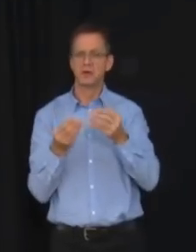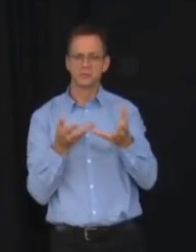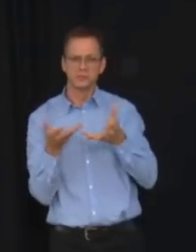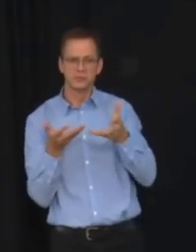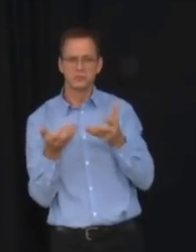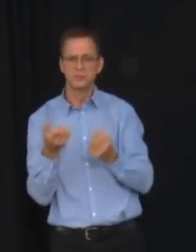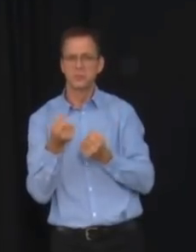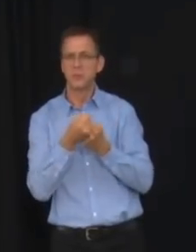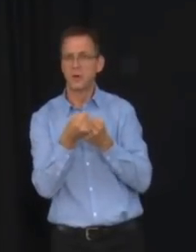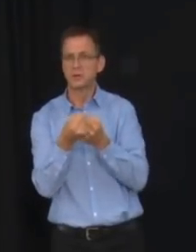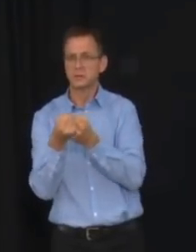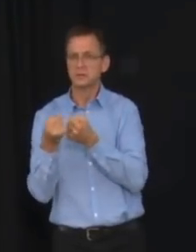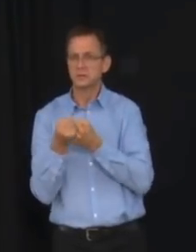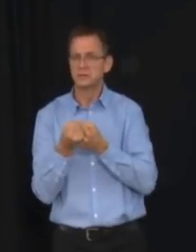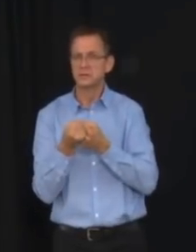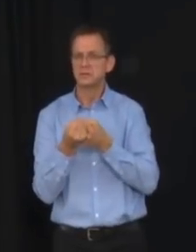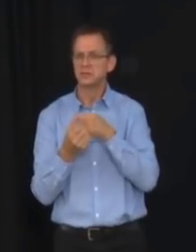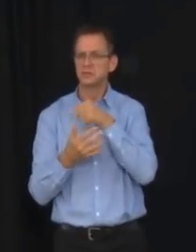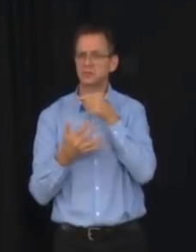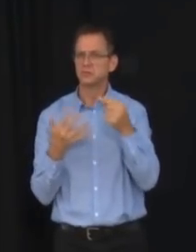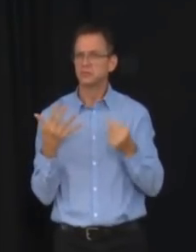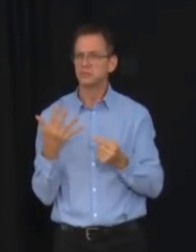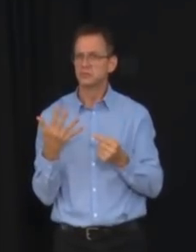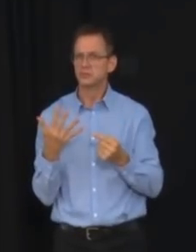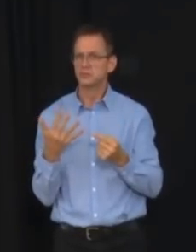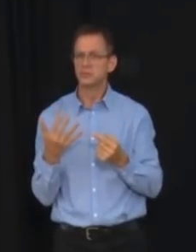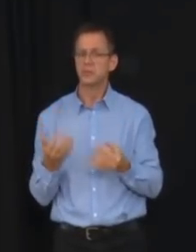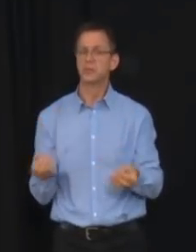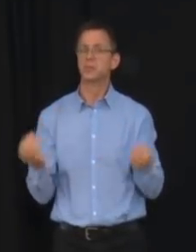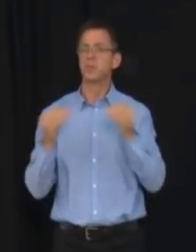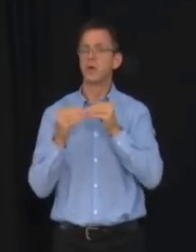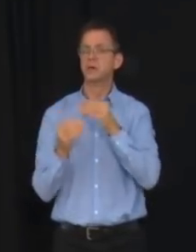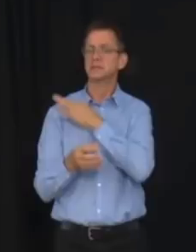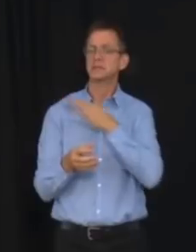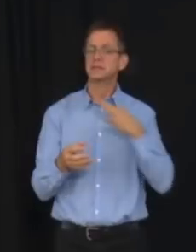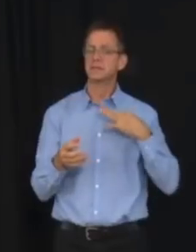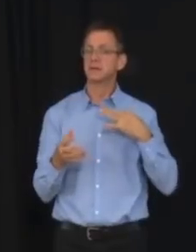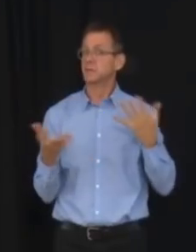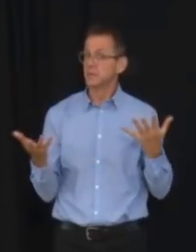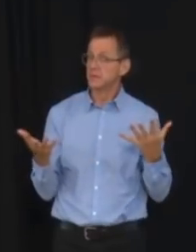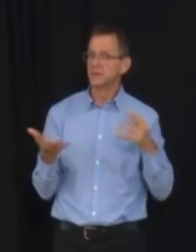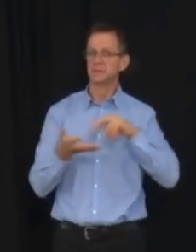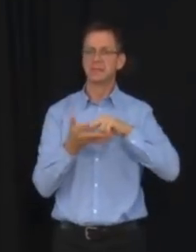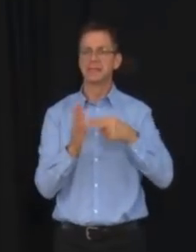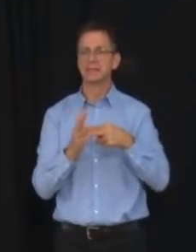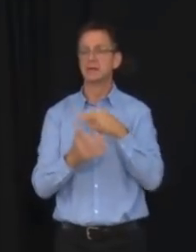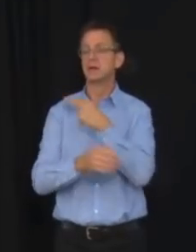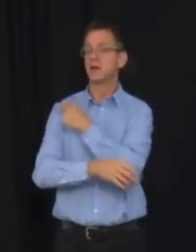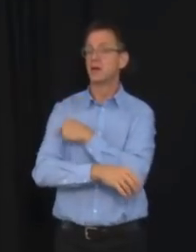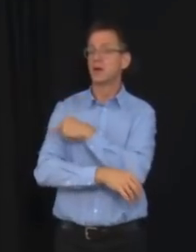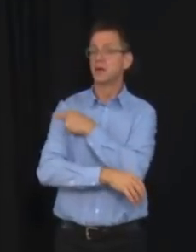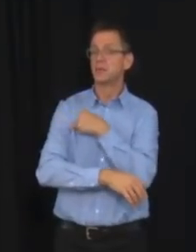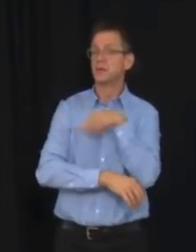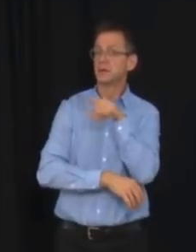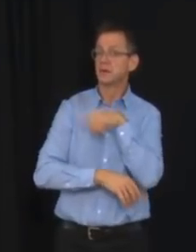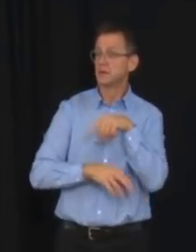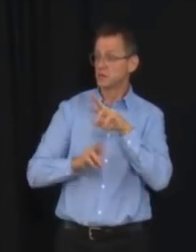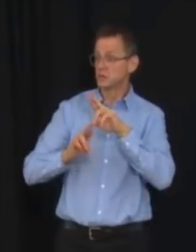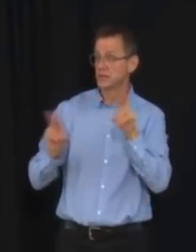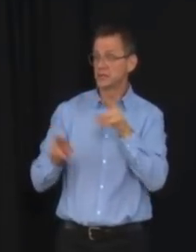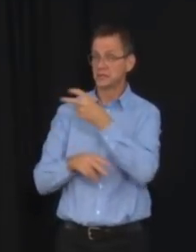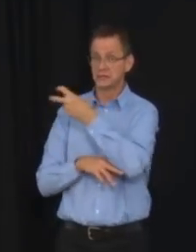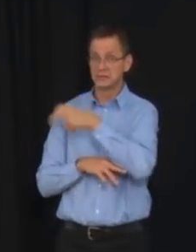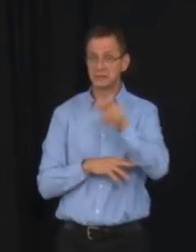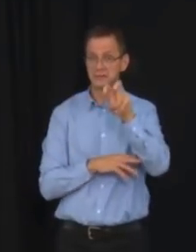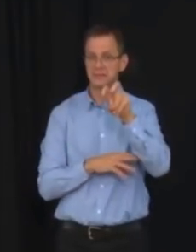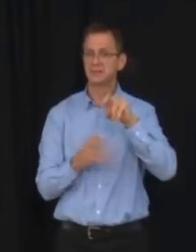patients home from the hospital when they are ready. And that's better care for the patient, because the hospital is only the right